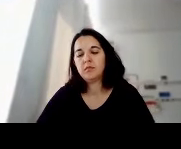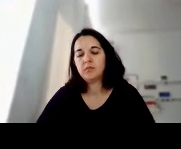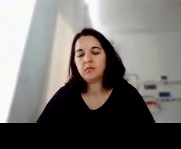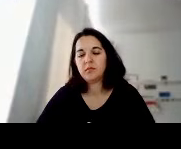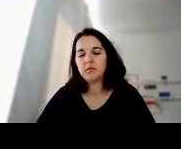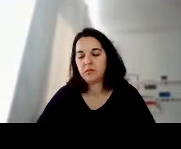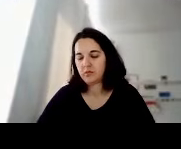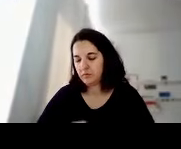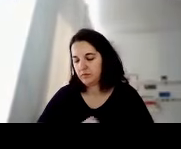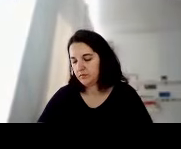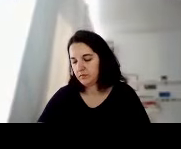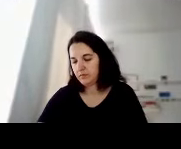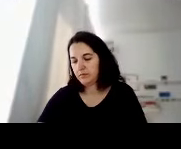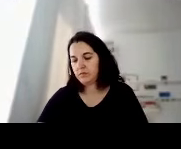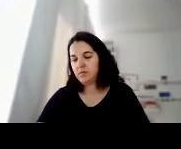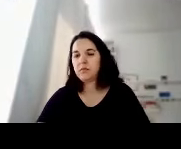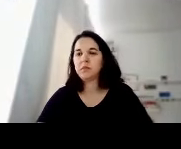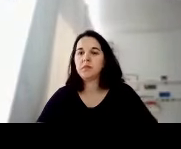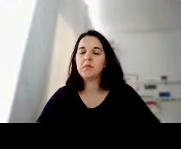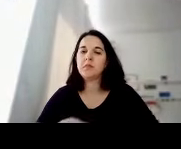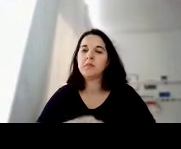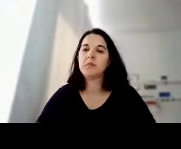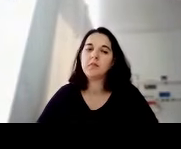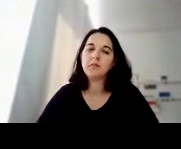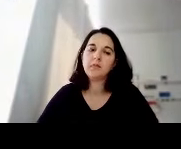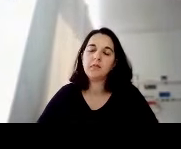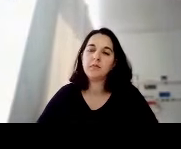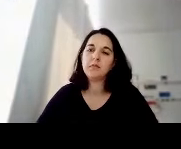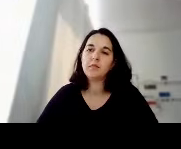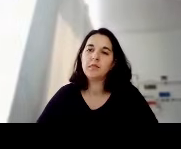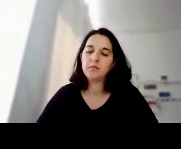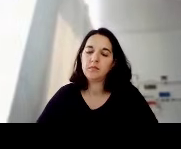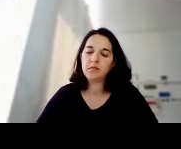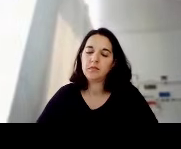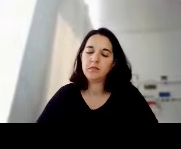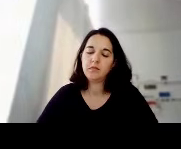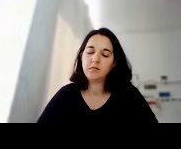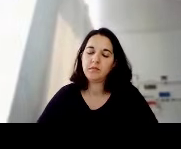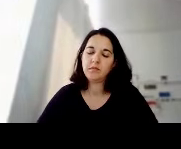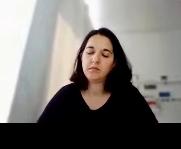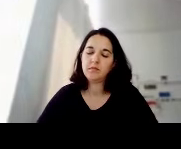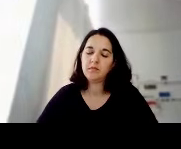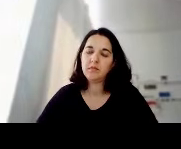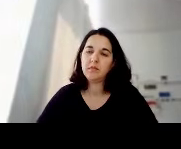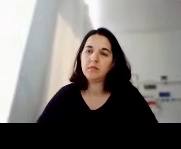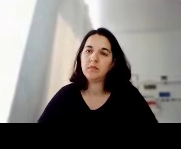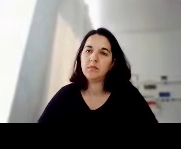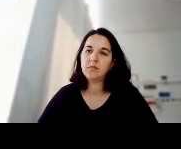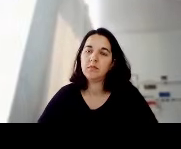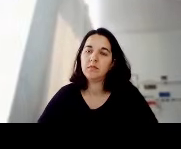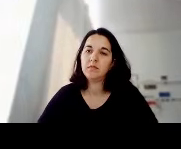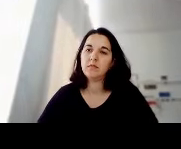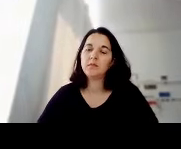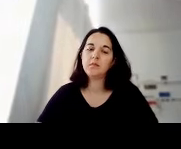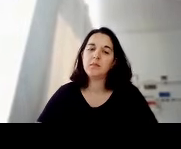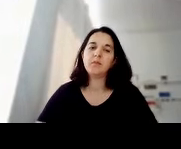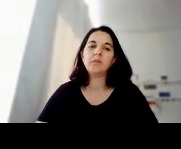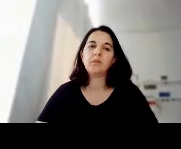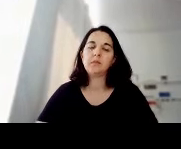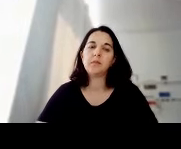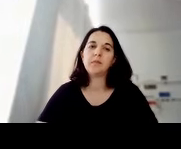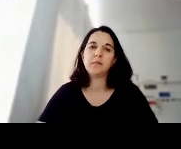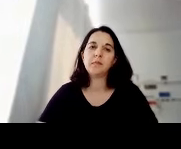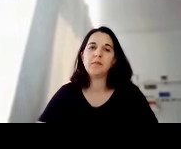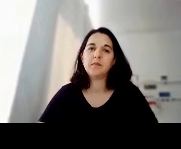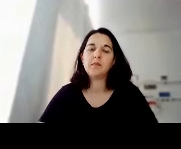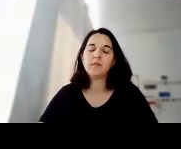to imagine how it feels when you're assigned to a category not of your choosing, and when membership of that category, when the